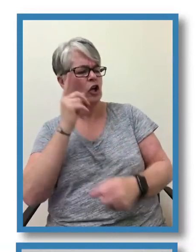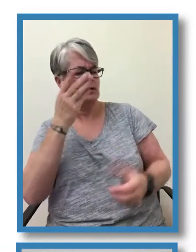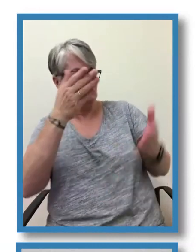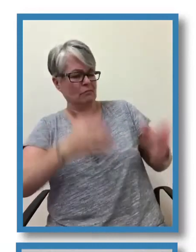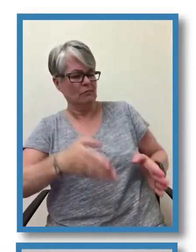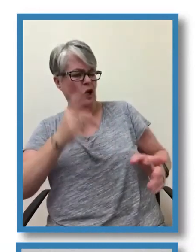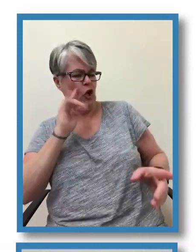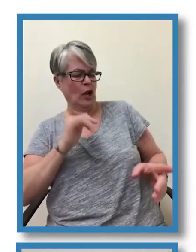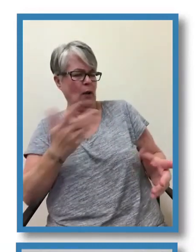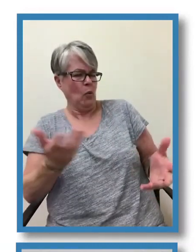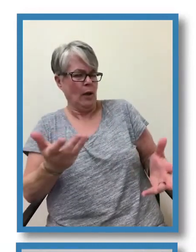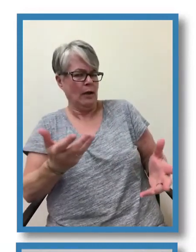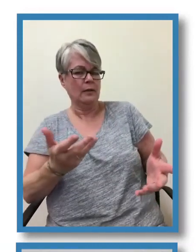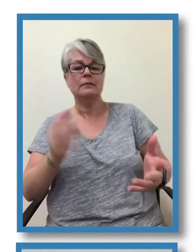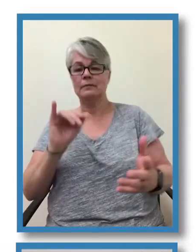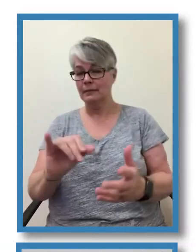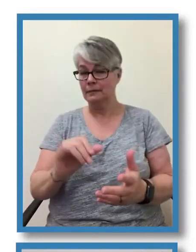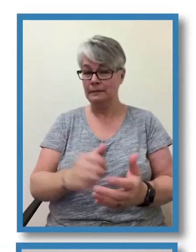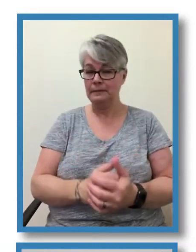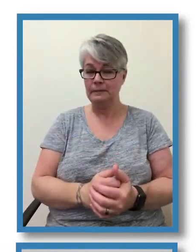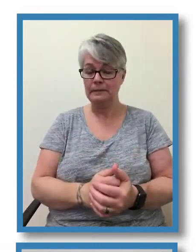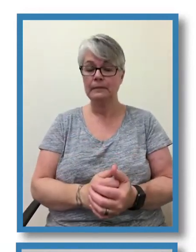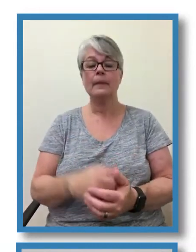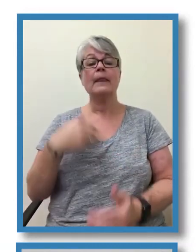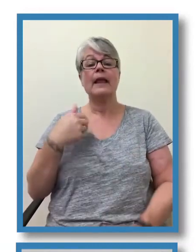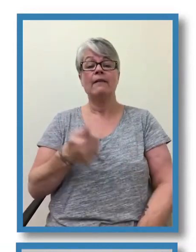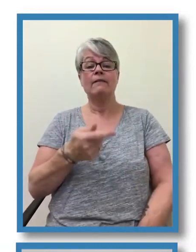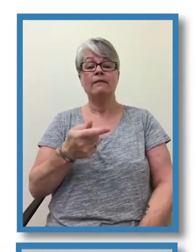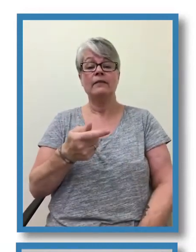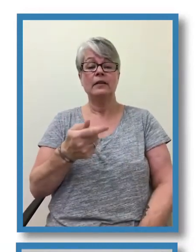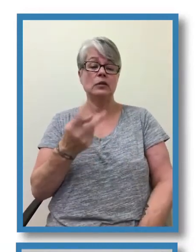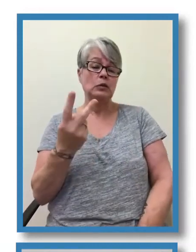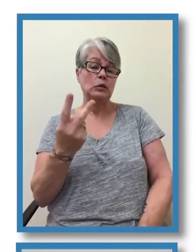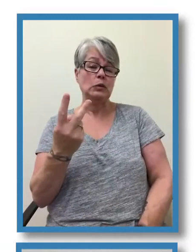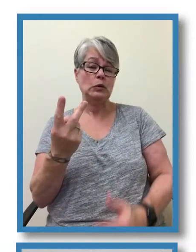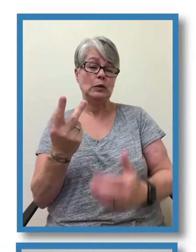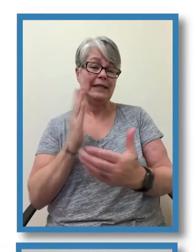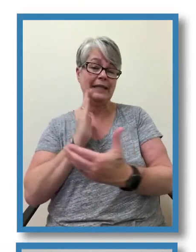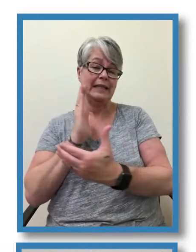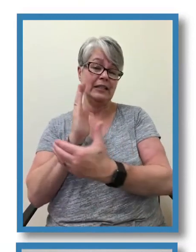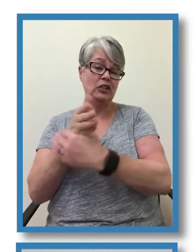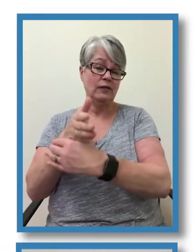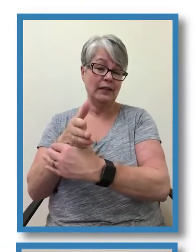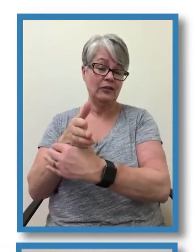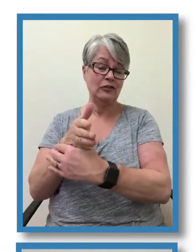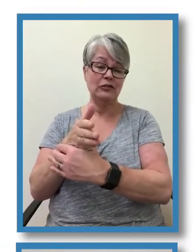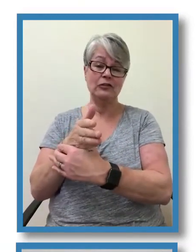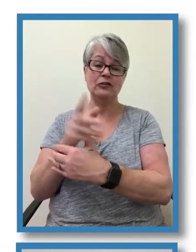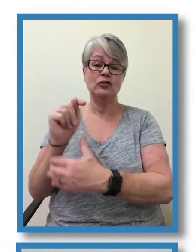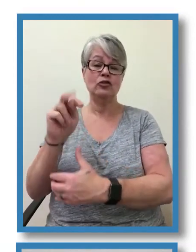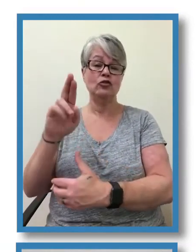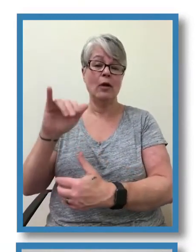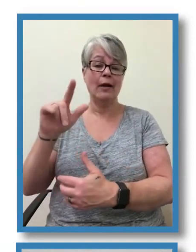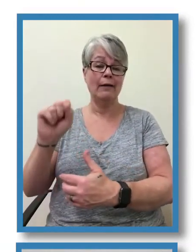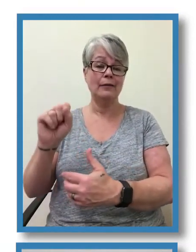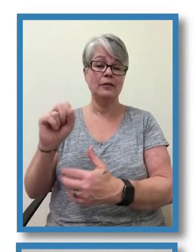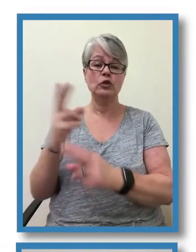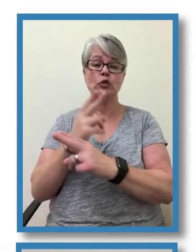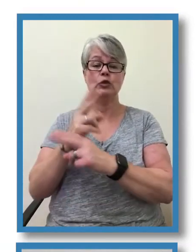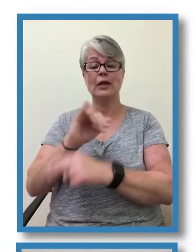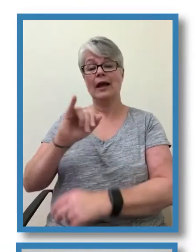given intravenous compounds. So this is a person with late MCI or early dementia due to Alzheimer's